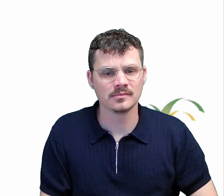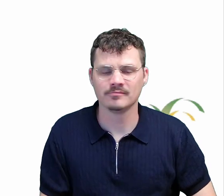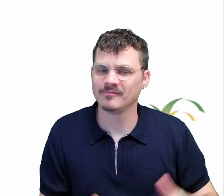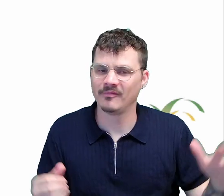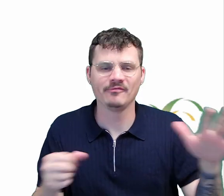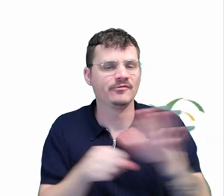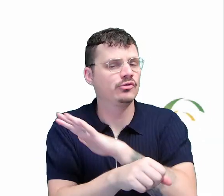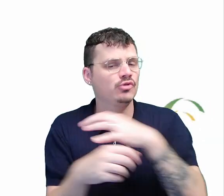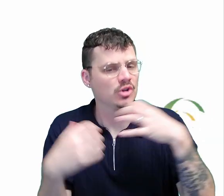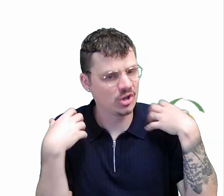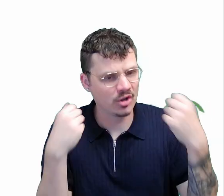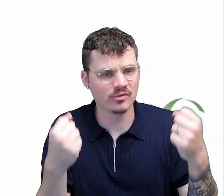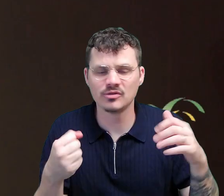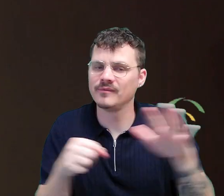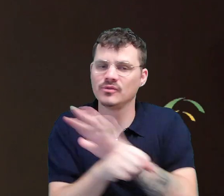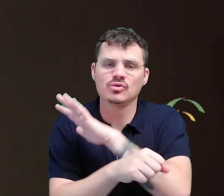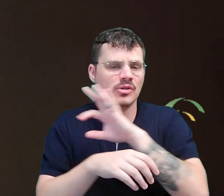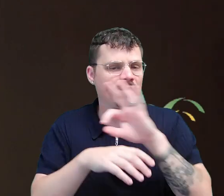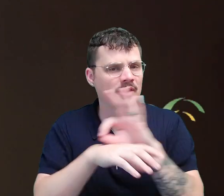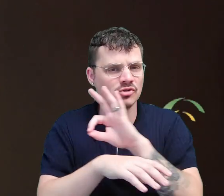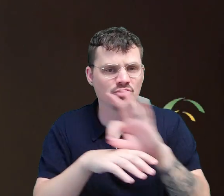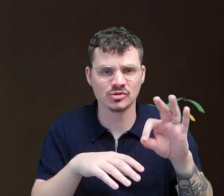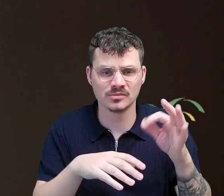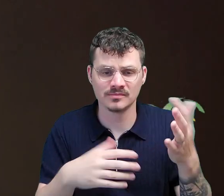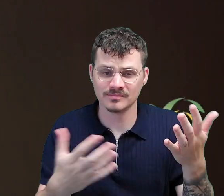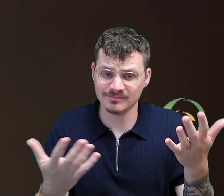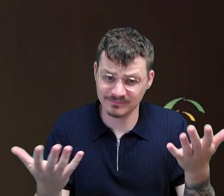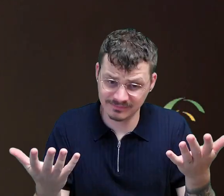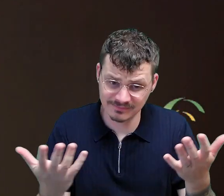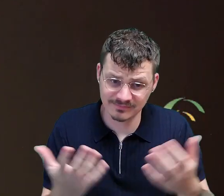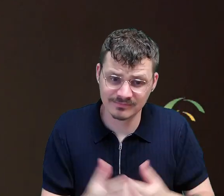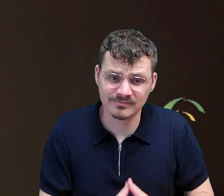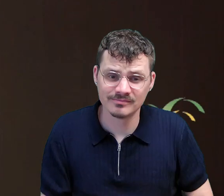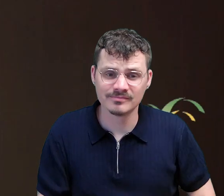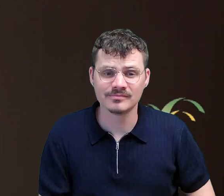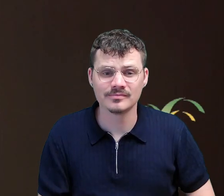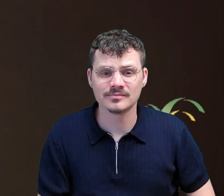Fully recovered, fully functional. Not bad, huh?